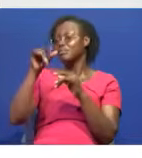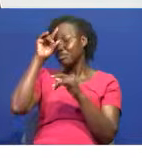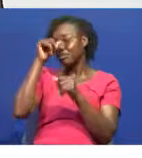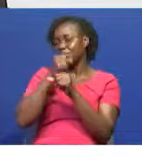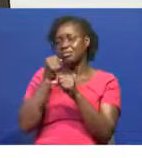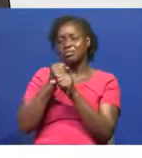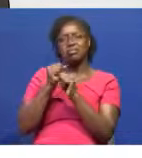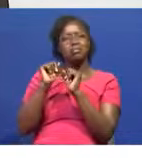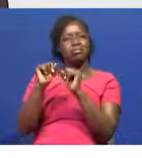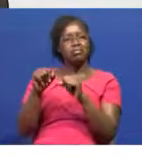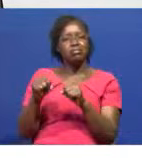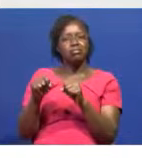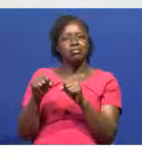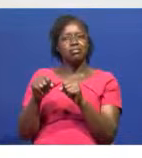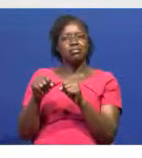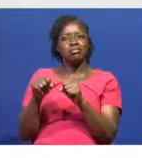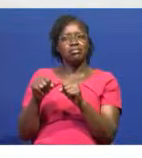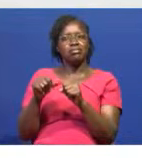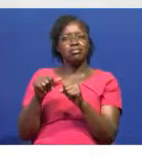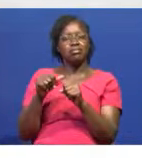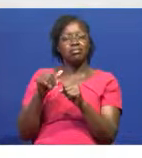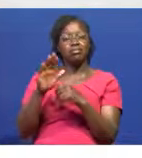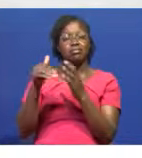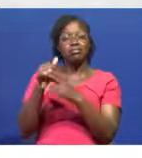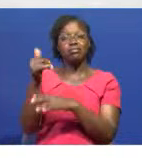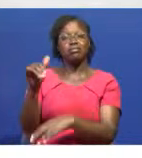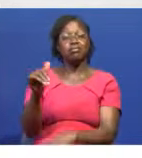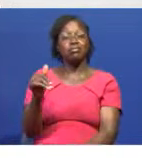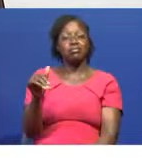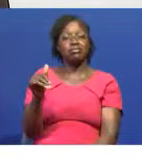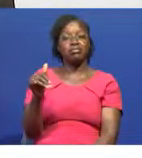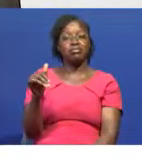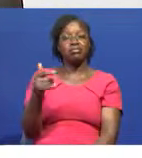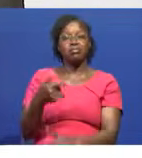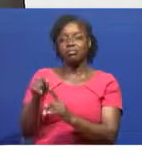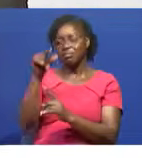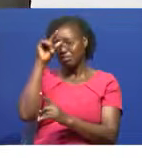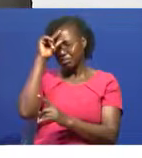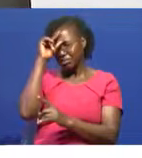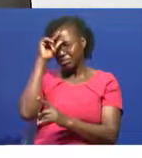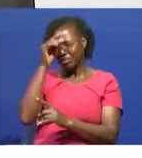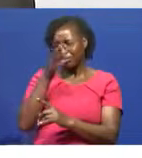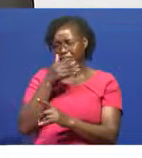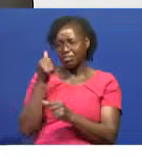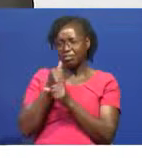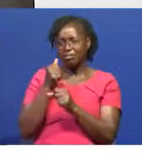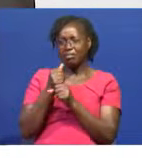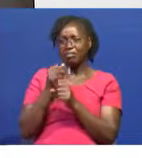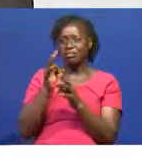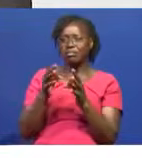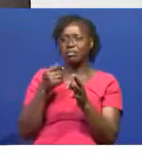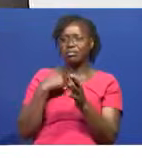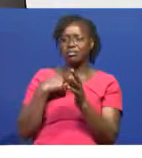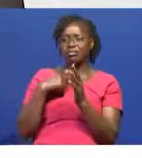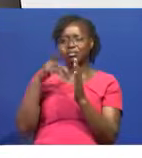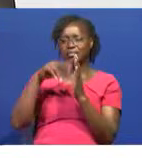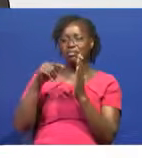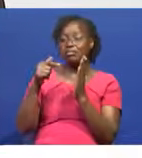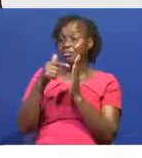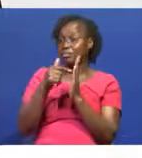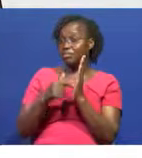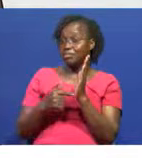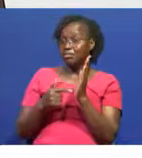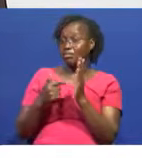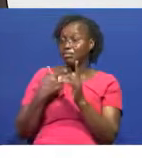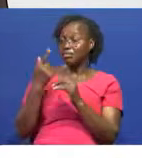and probably we are not there yet. I must confess we are not there yet, but the government is doing the best we can. If I have to go through all the list that you can tell about